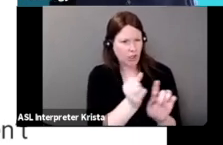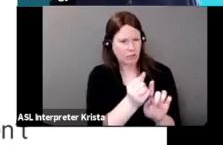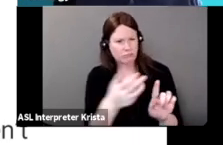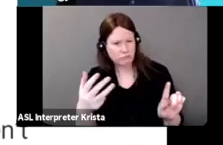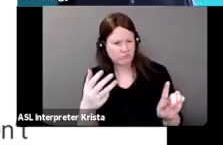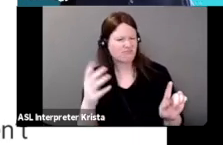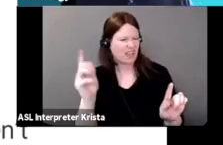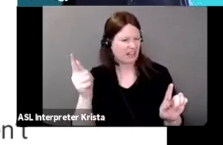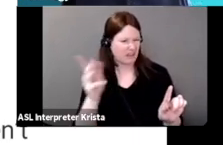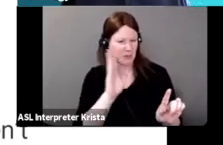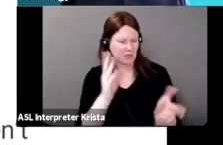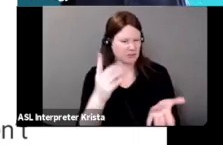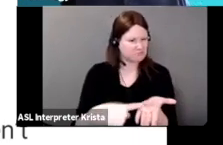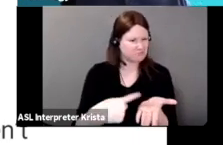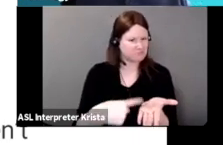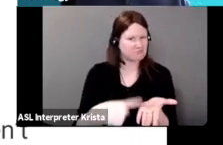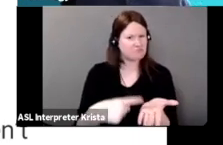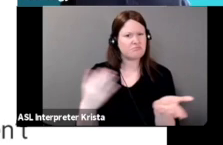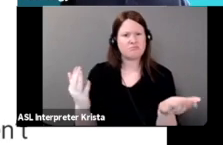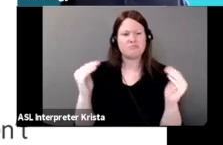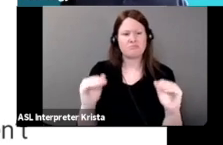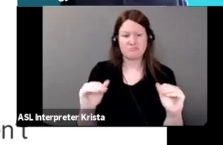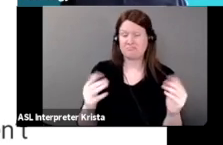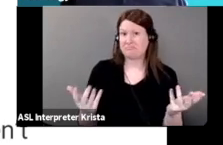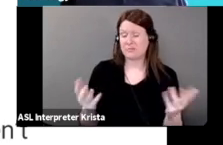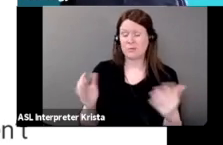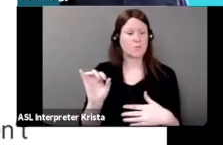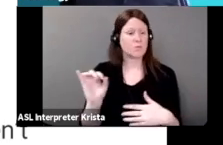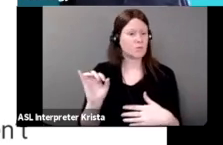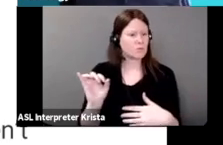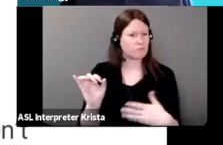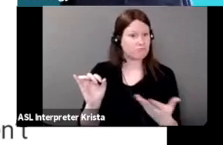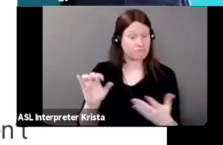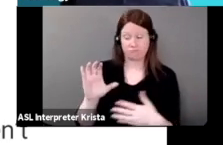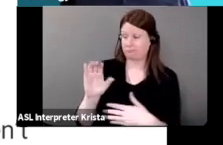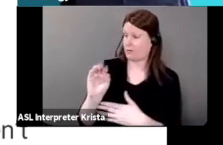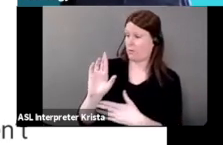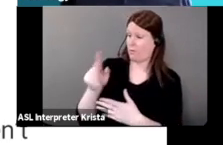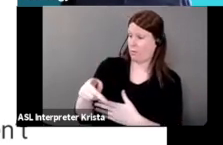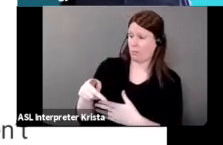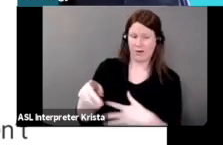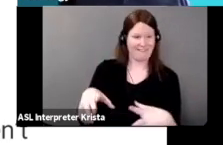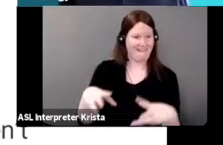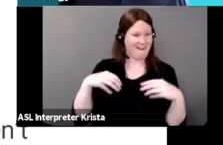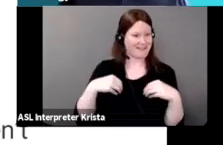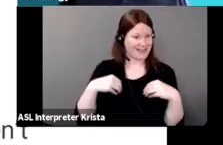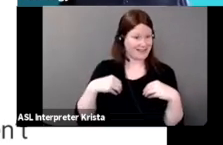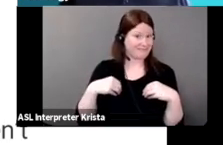as a corporate asset. So there's valuation for debt or equity offering, and